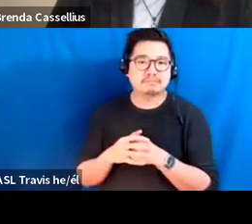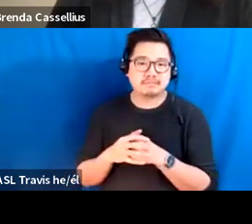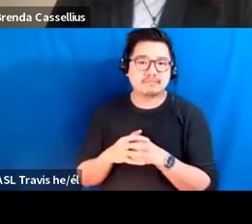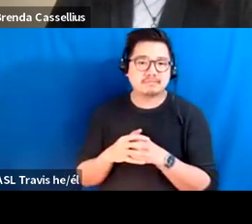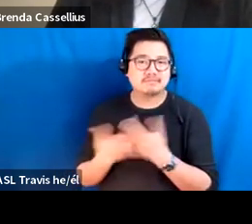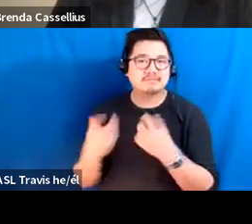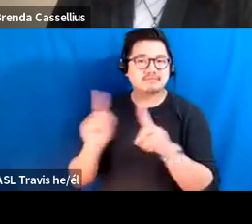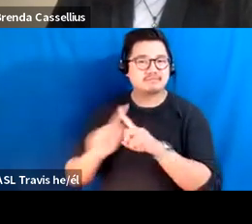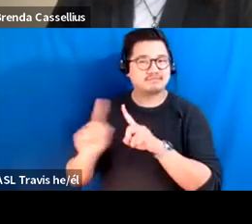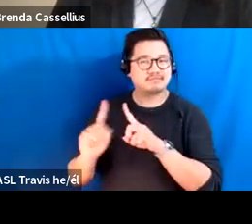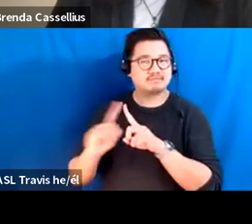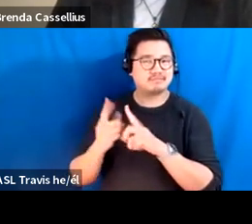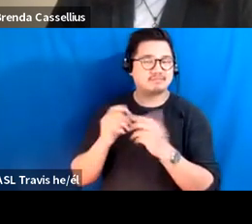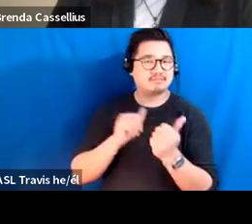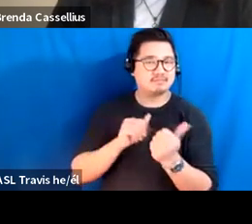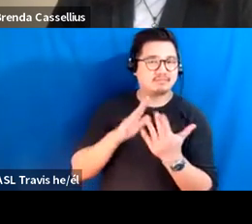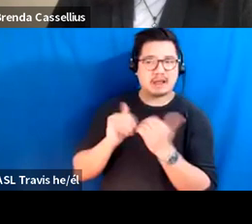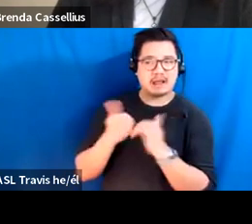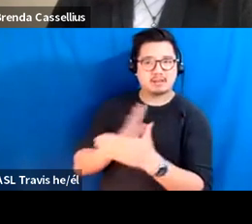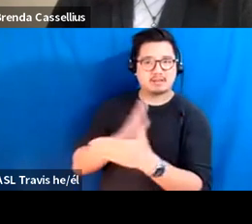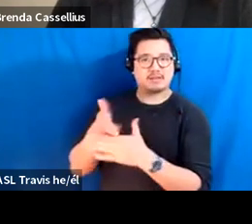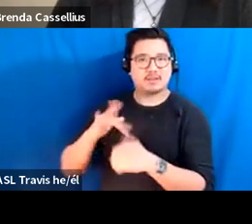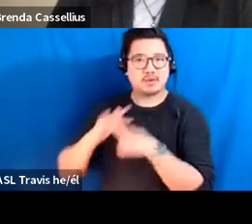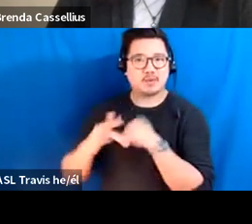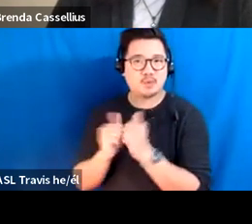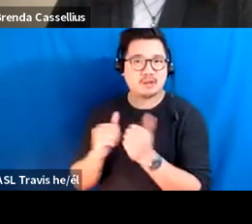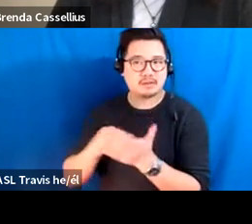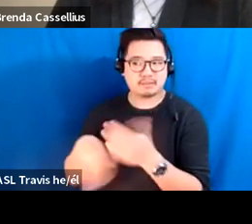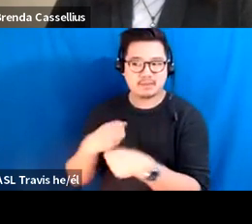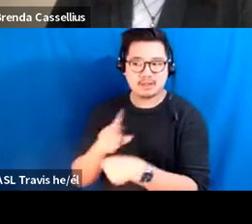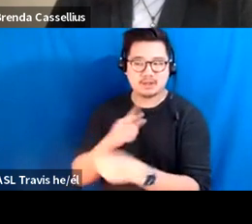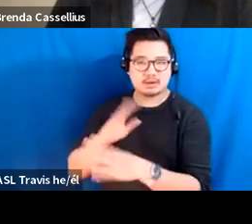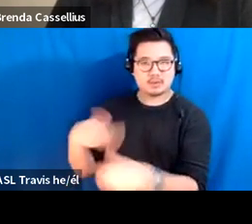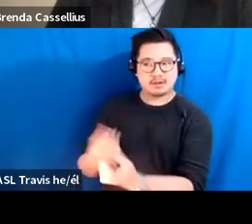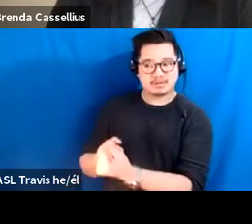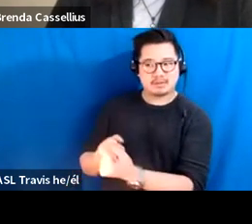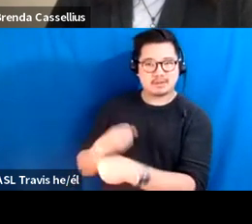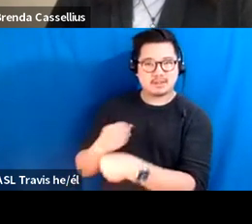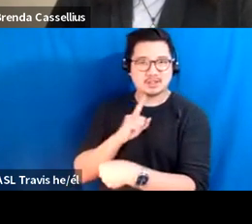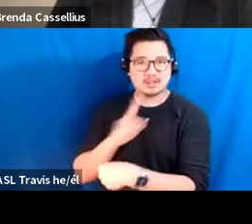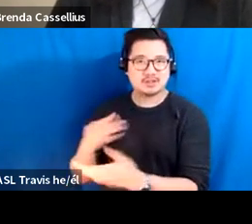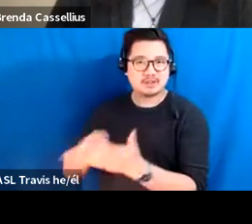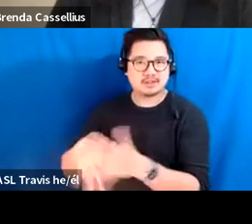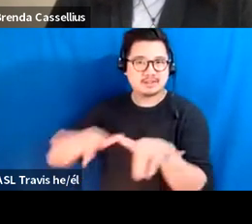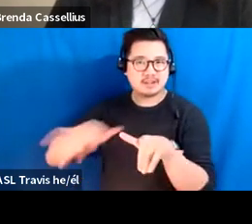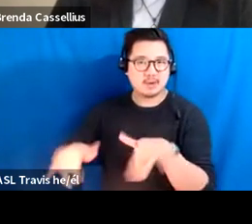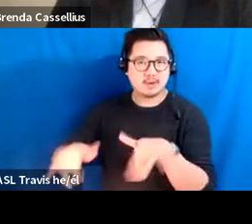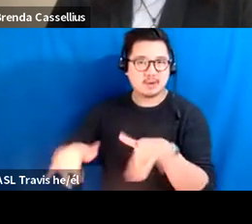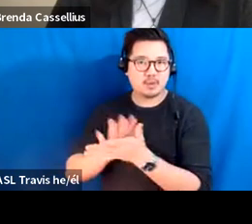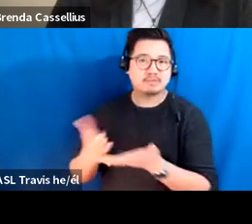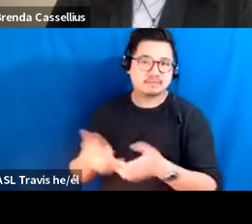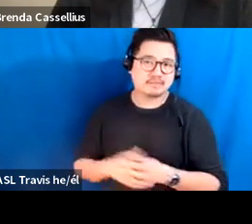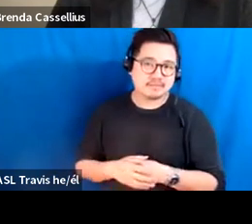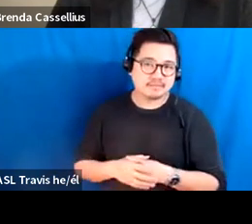different ways to intervene earlier with students to give them the support they need so that they can stay in school and